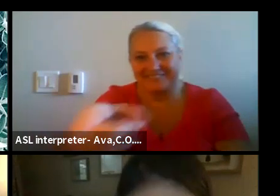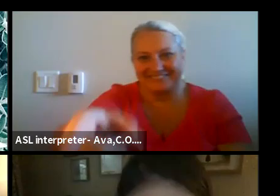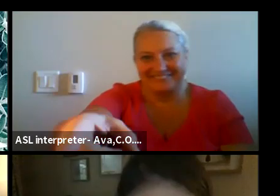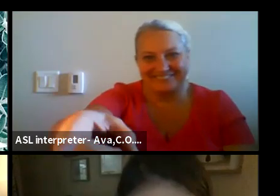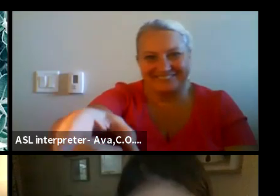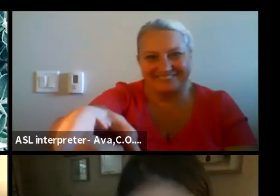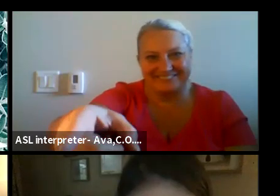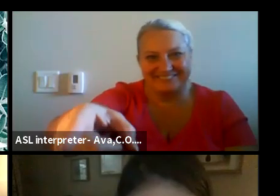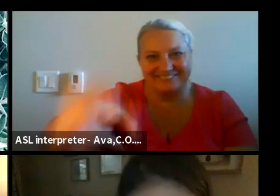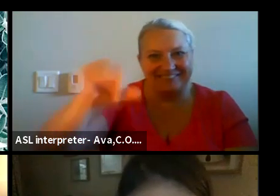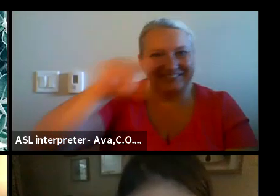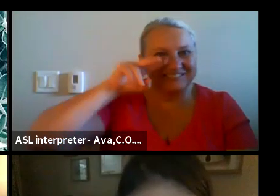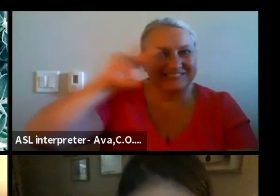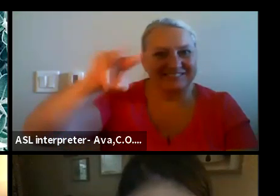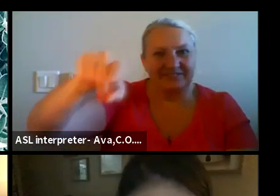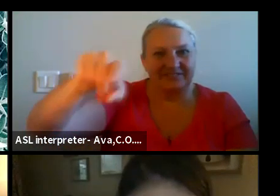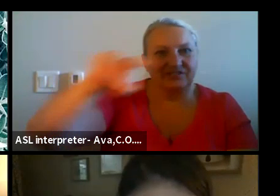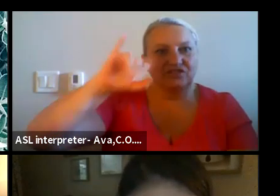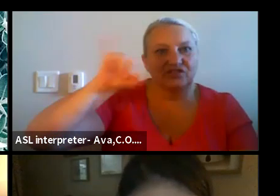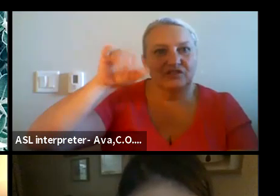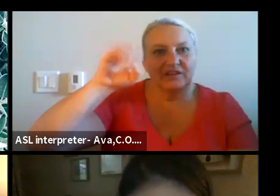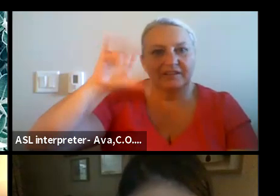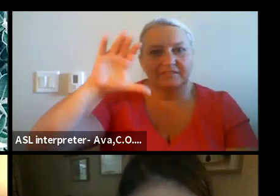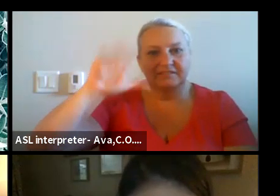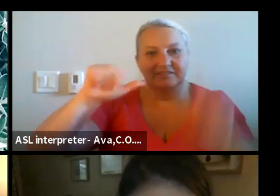it is a series of